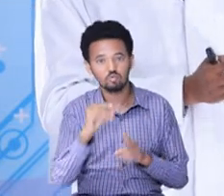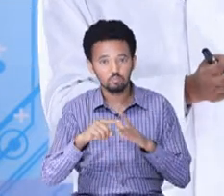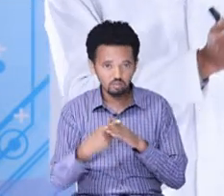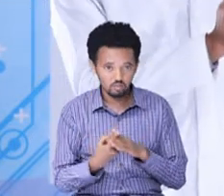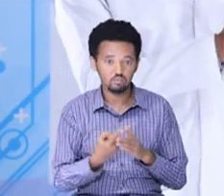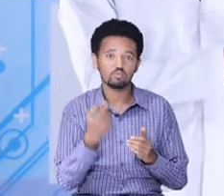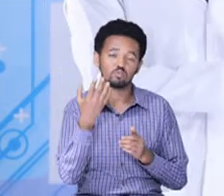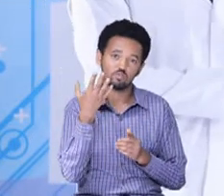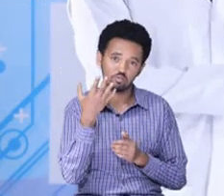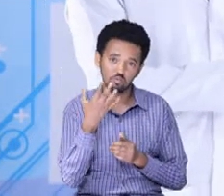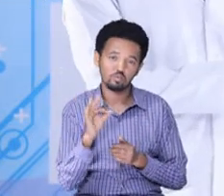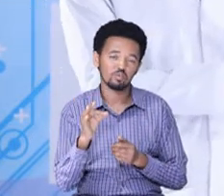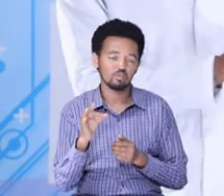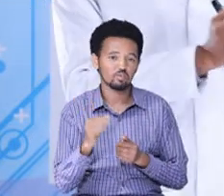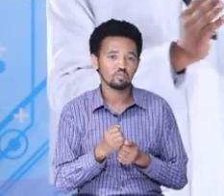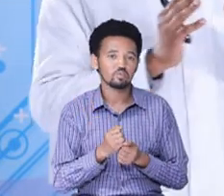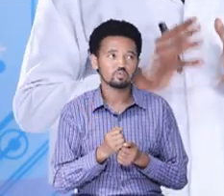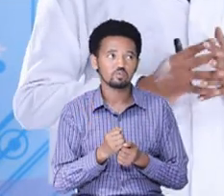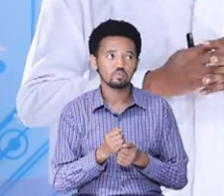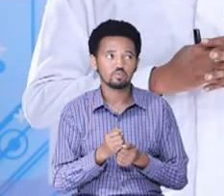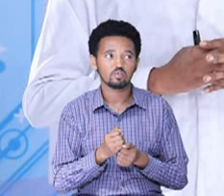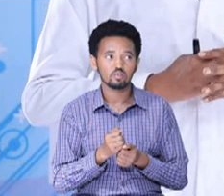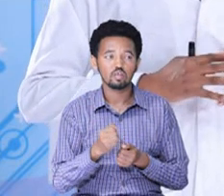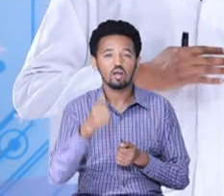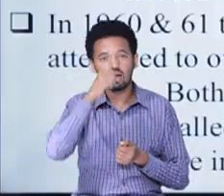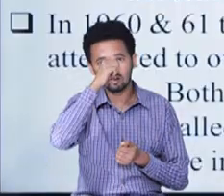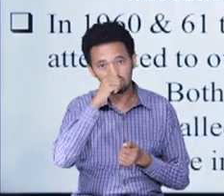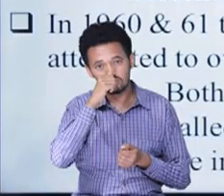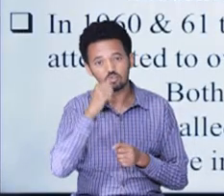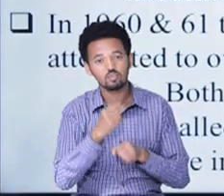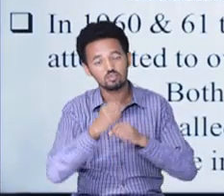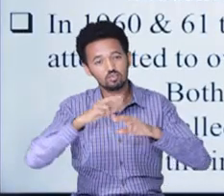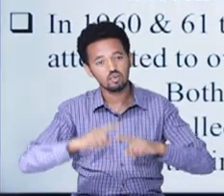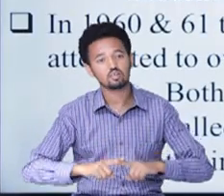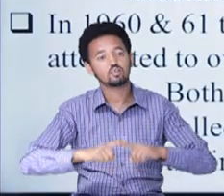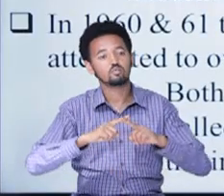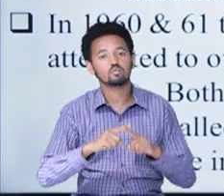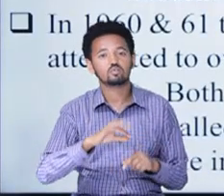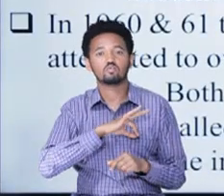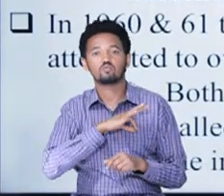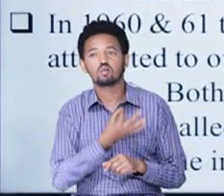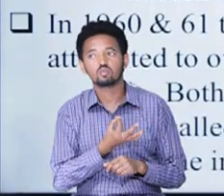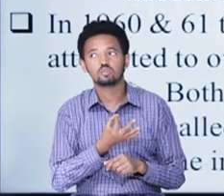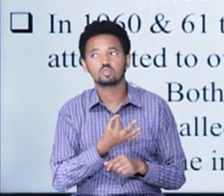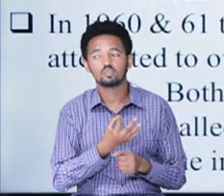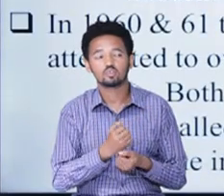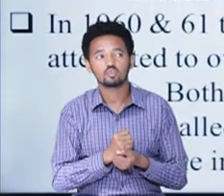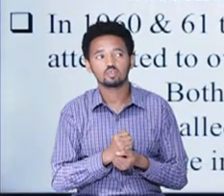starting from 1954 up to 1962, Algeria struggled with France. Then in